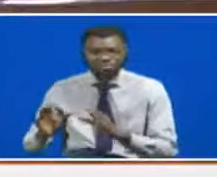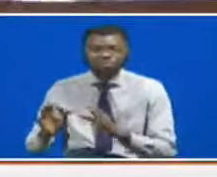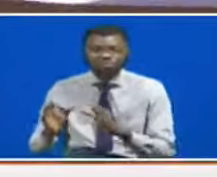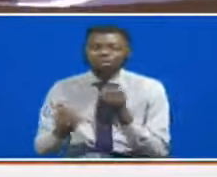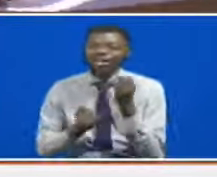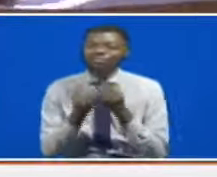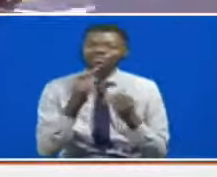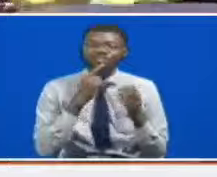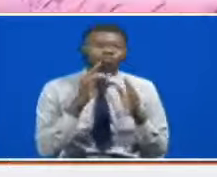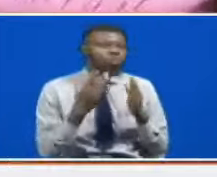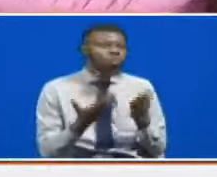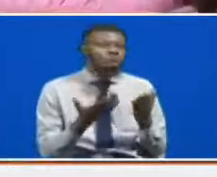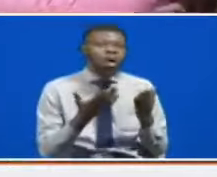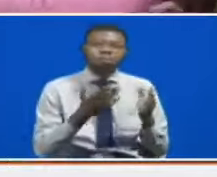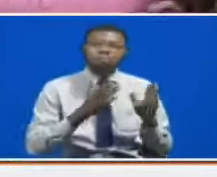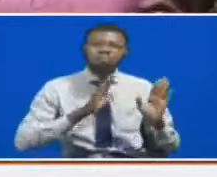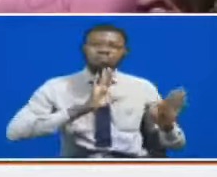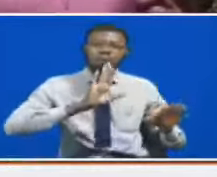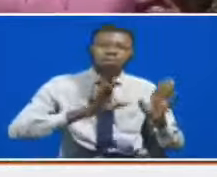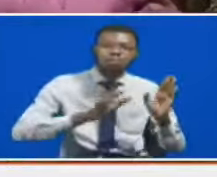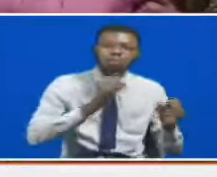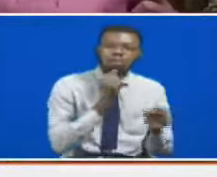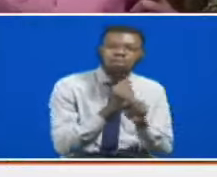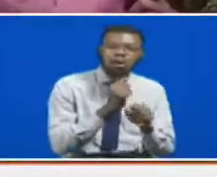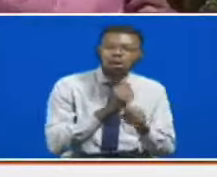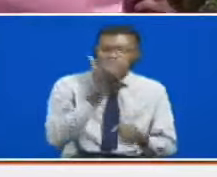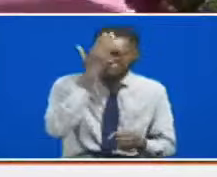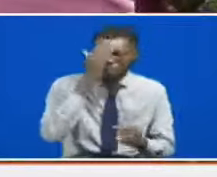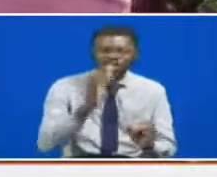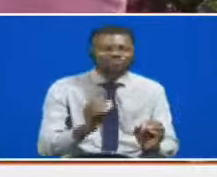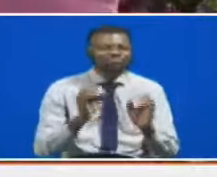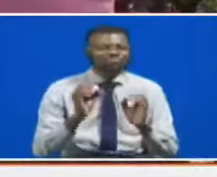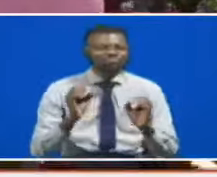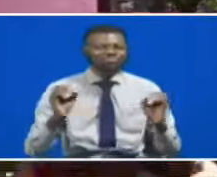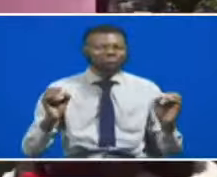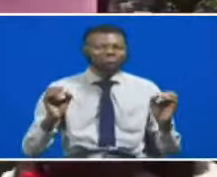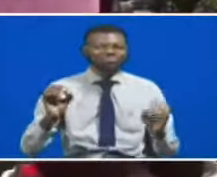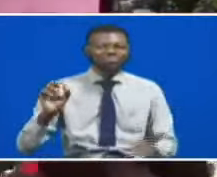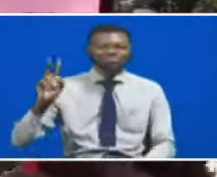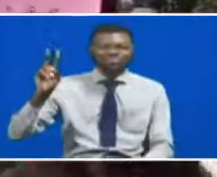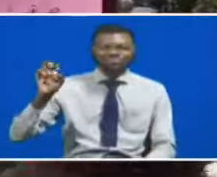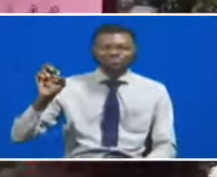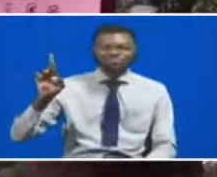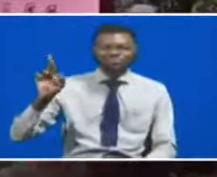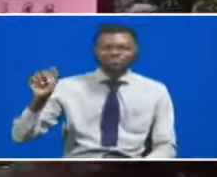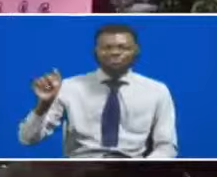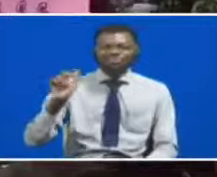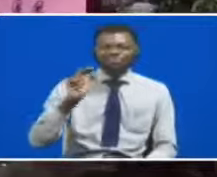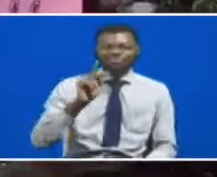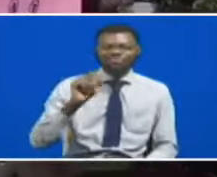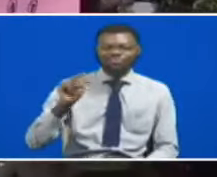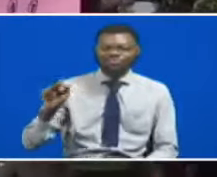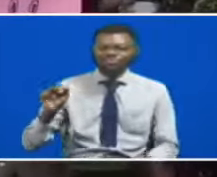the tutors will not report on duty on Monday. Vera Mora, KTN News,